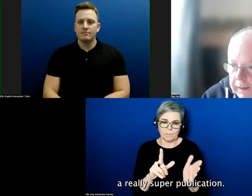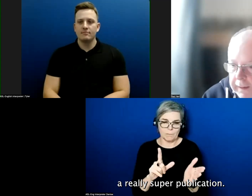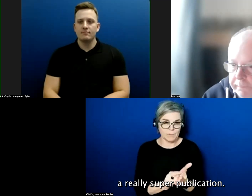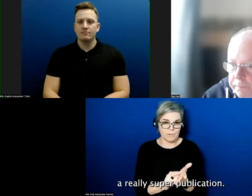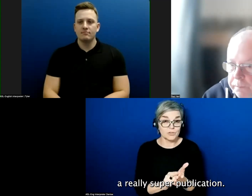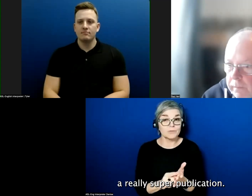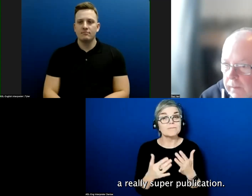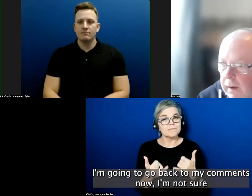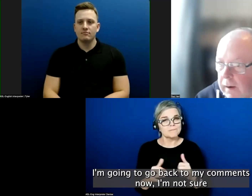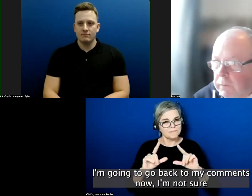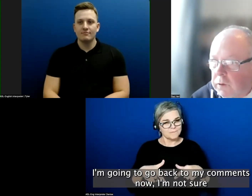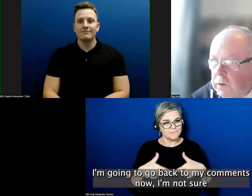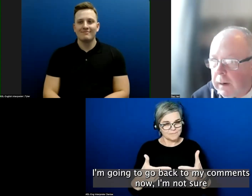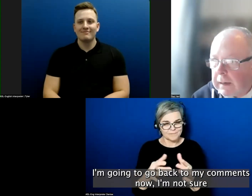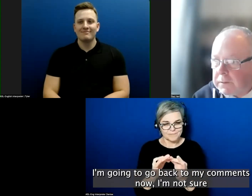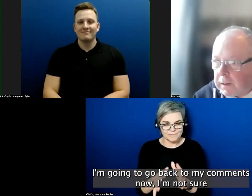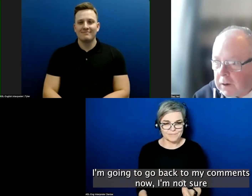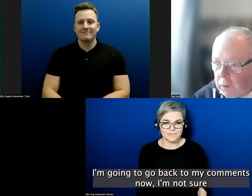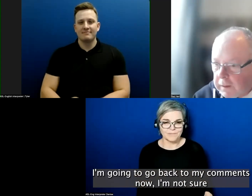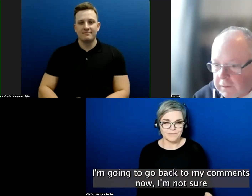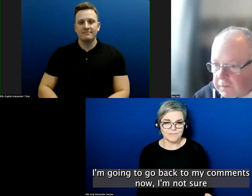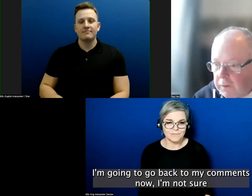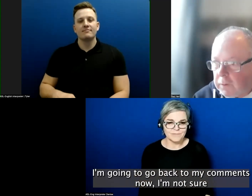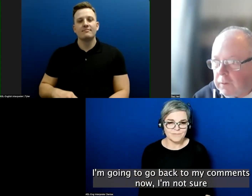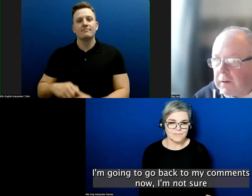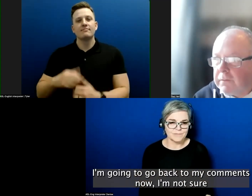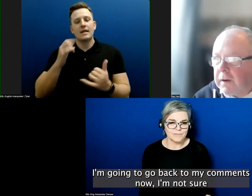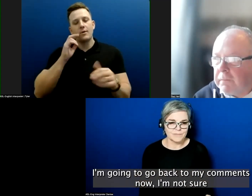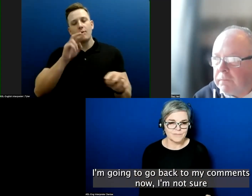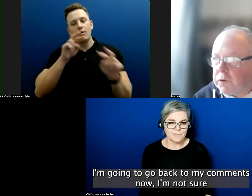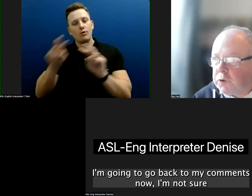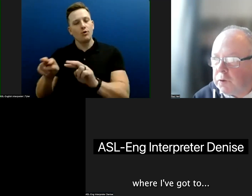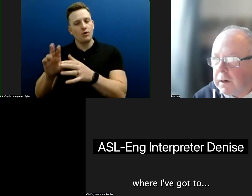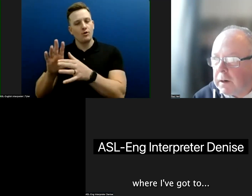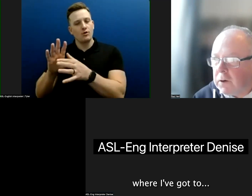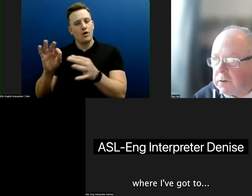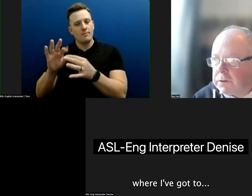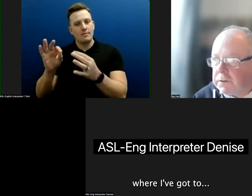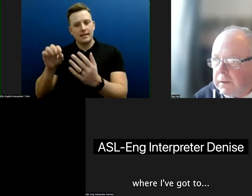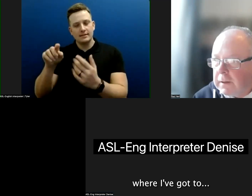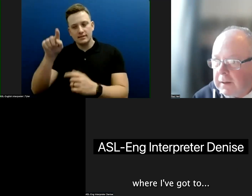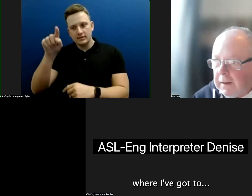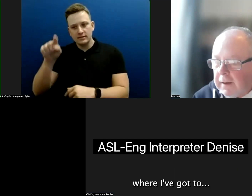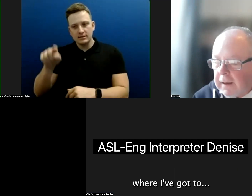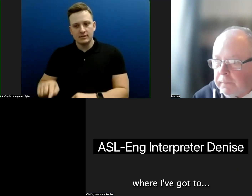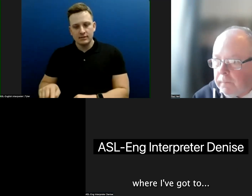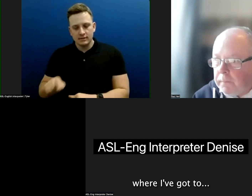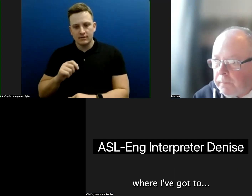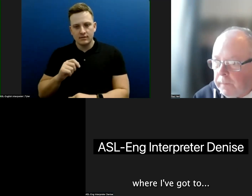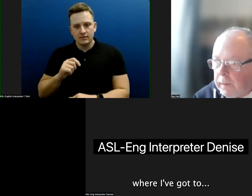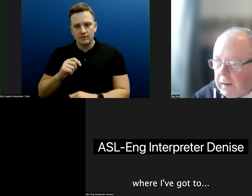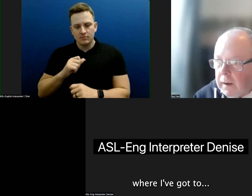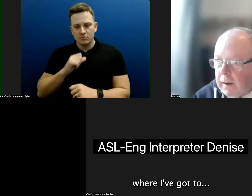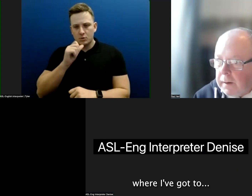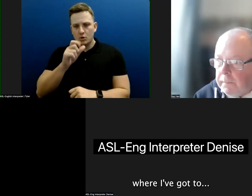So I'm going to go back to my comments now. I'm not sure where I'd got to.